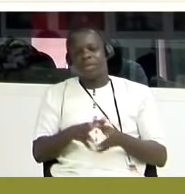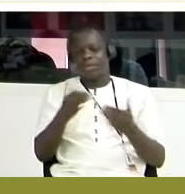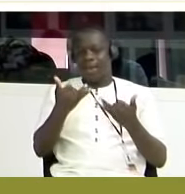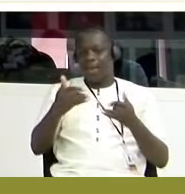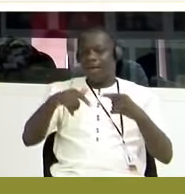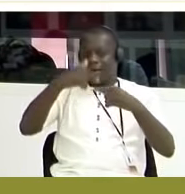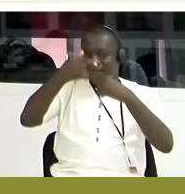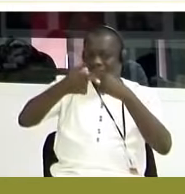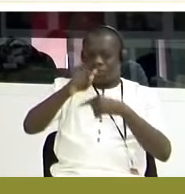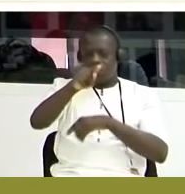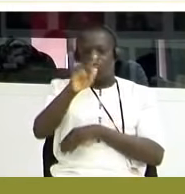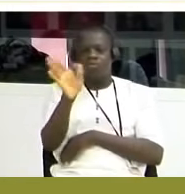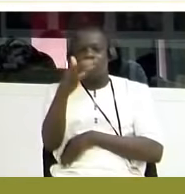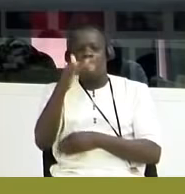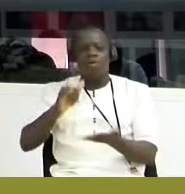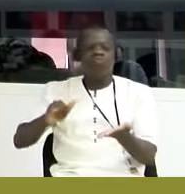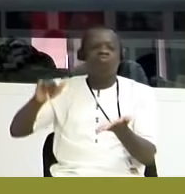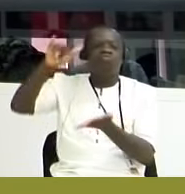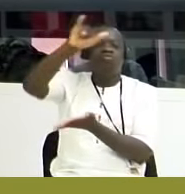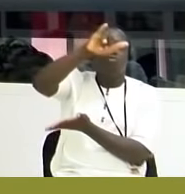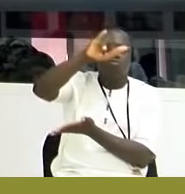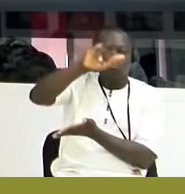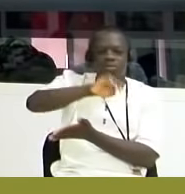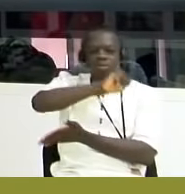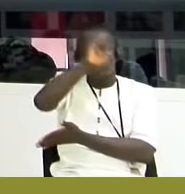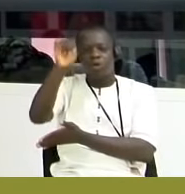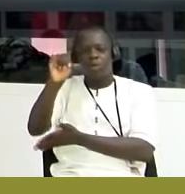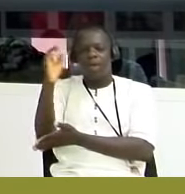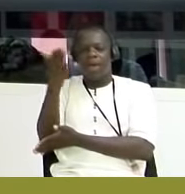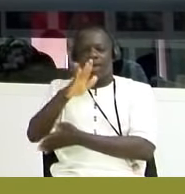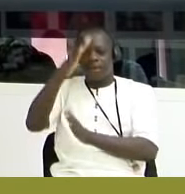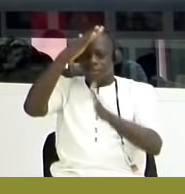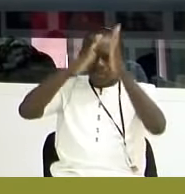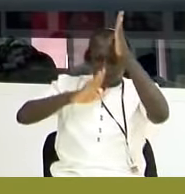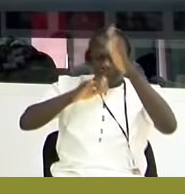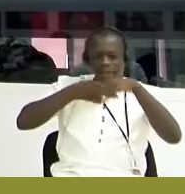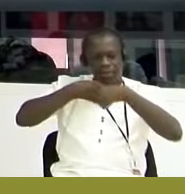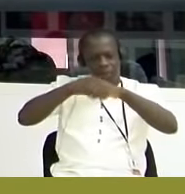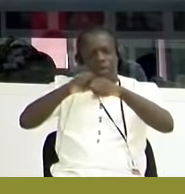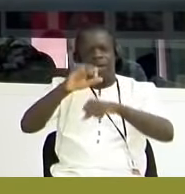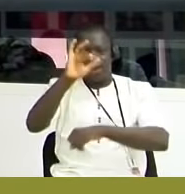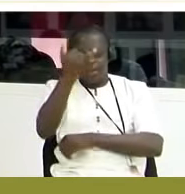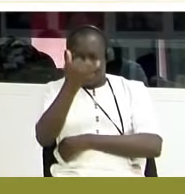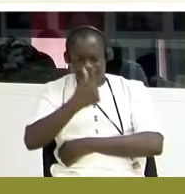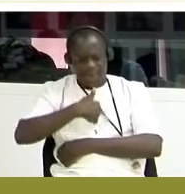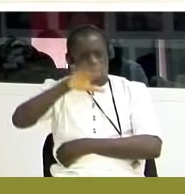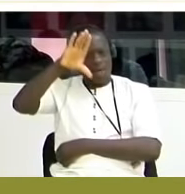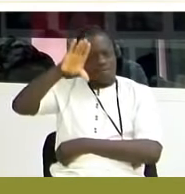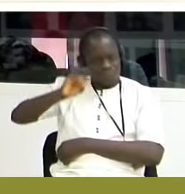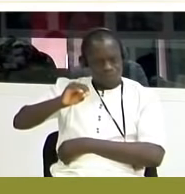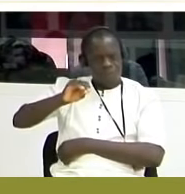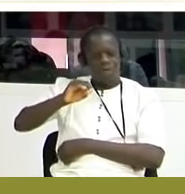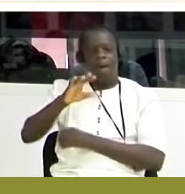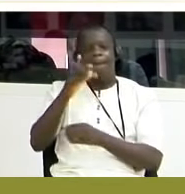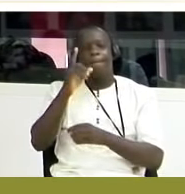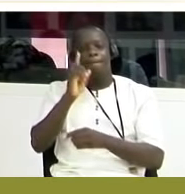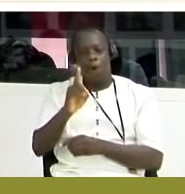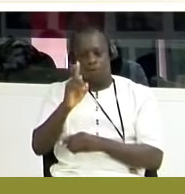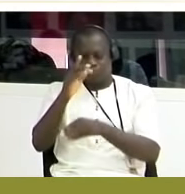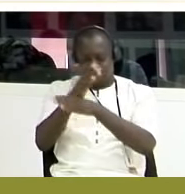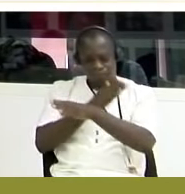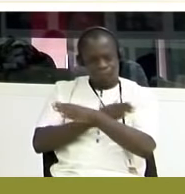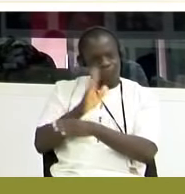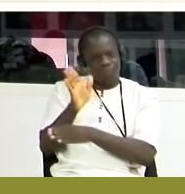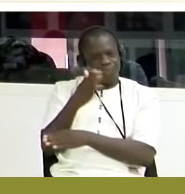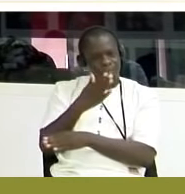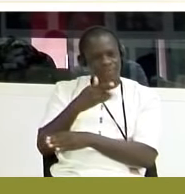After that, did you go abroad for any other training, military training? Yes, I did. But prior to going, I started